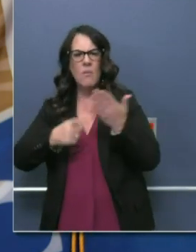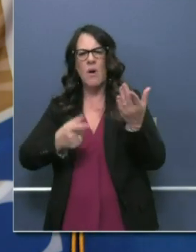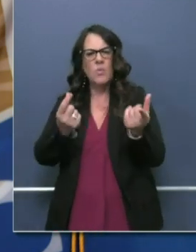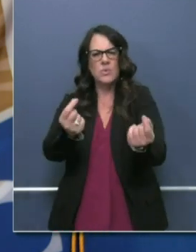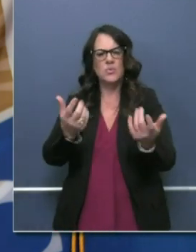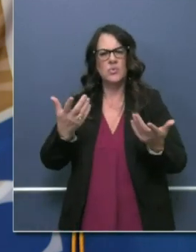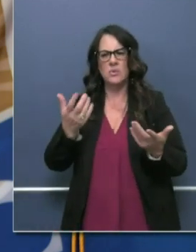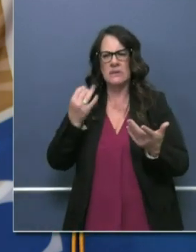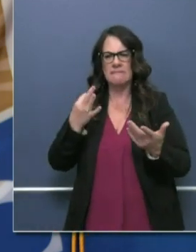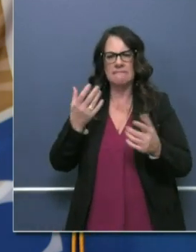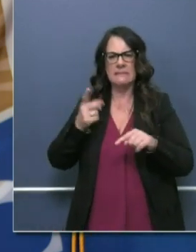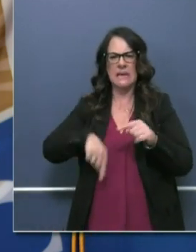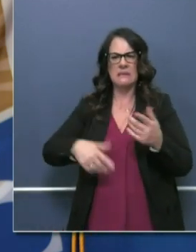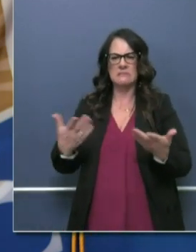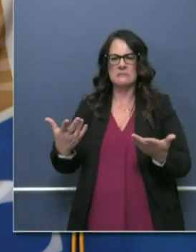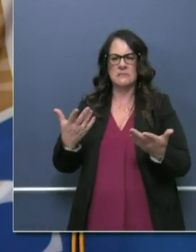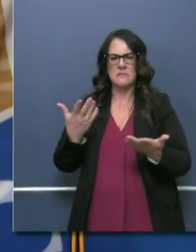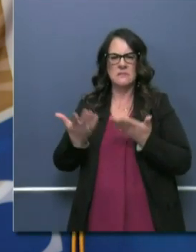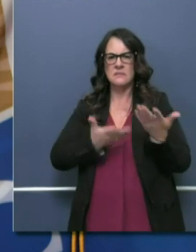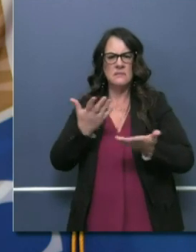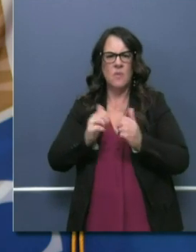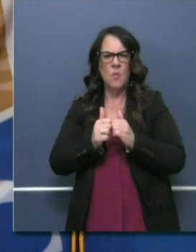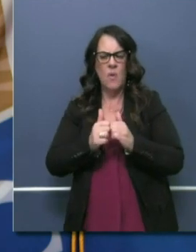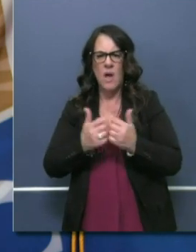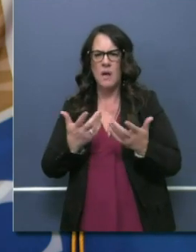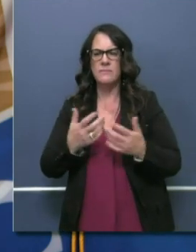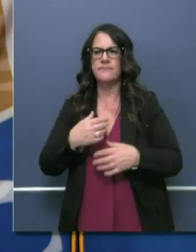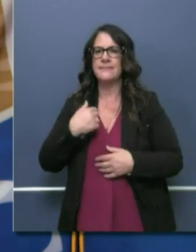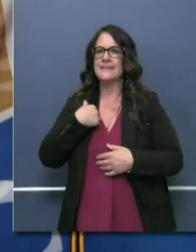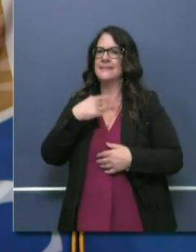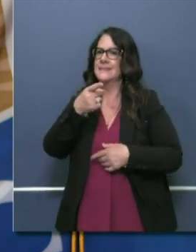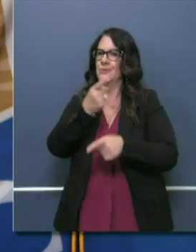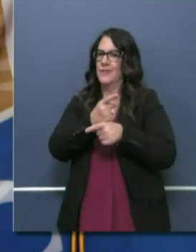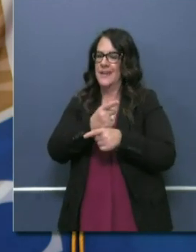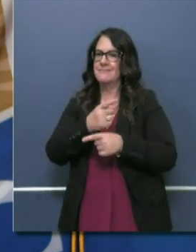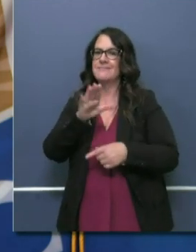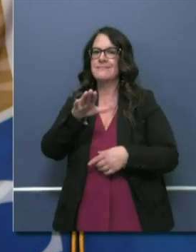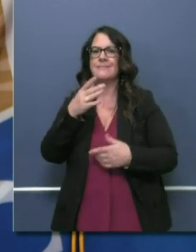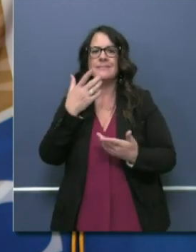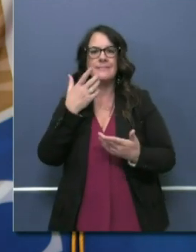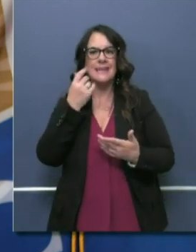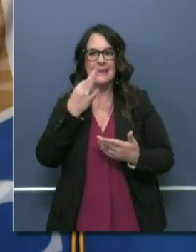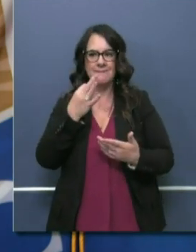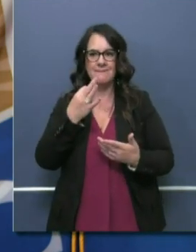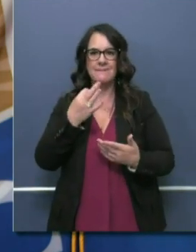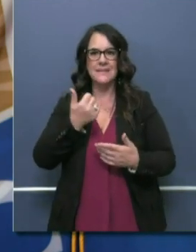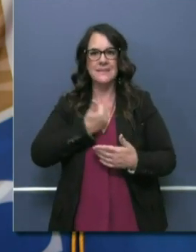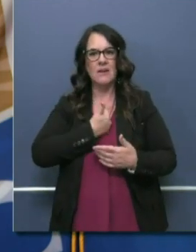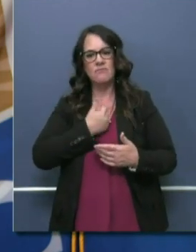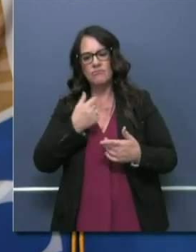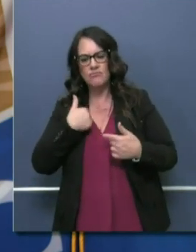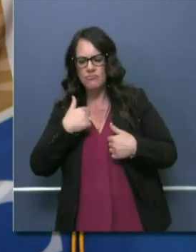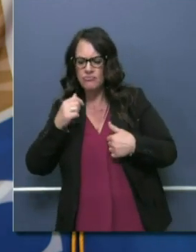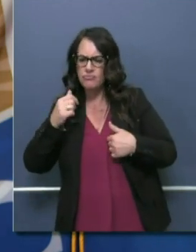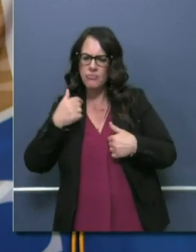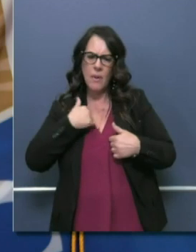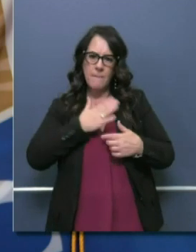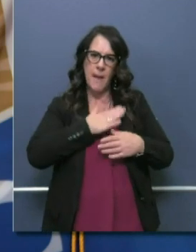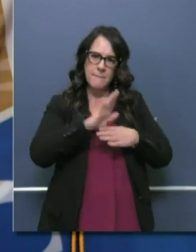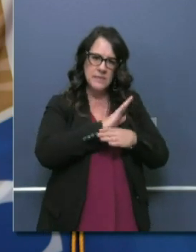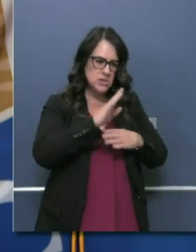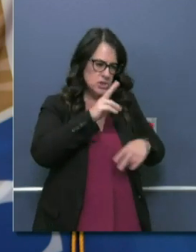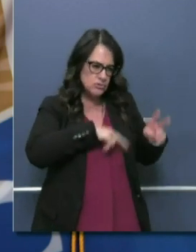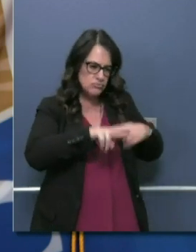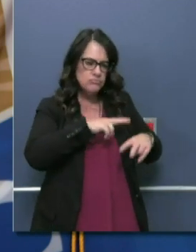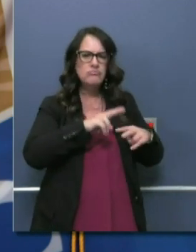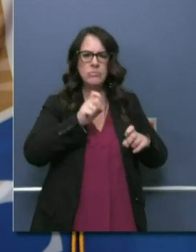to the extent that we start to see community spread, we start to see that the self-certification and the commitments they